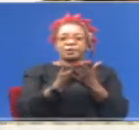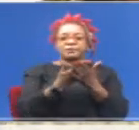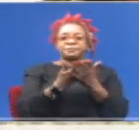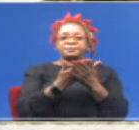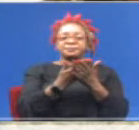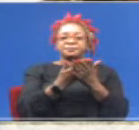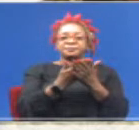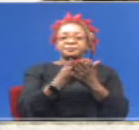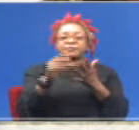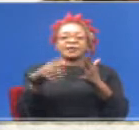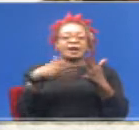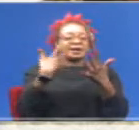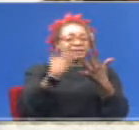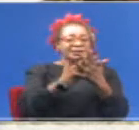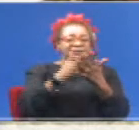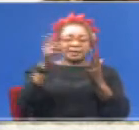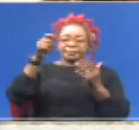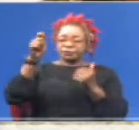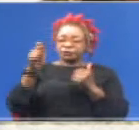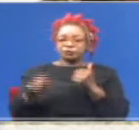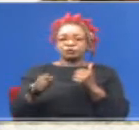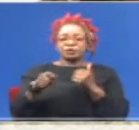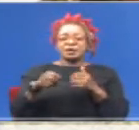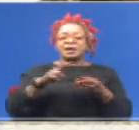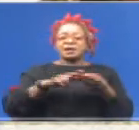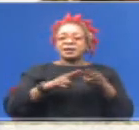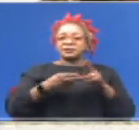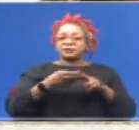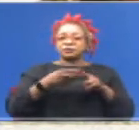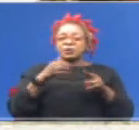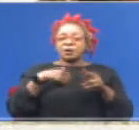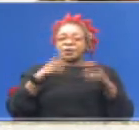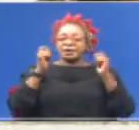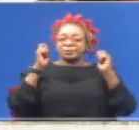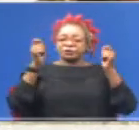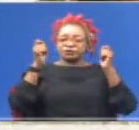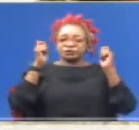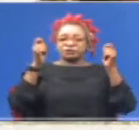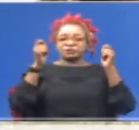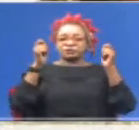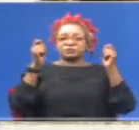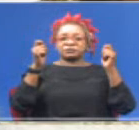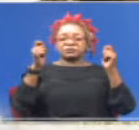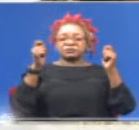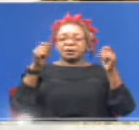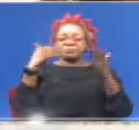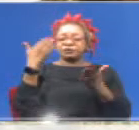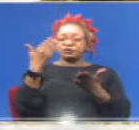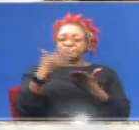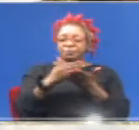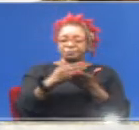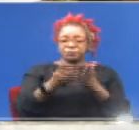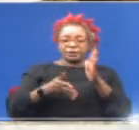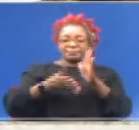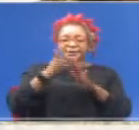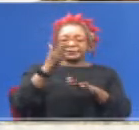arrests and prosecutions related to our demonstrations be stopped with immediate effect.